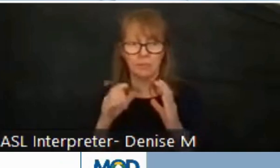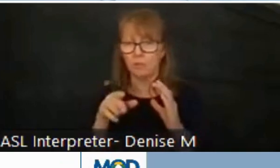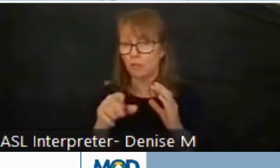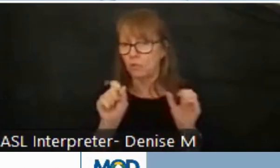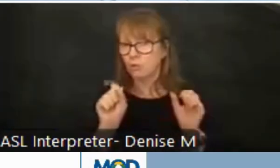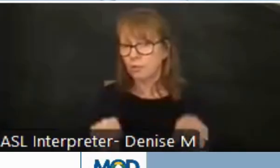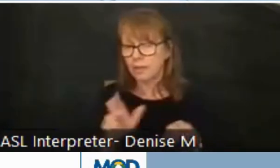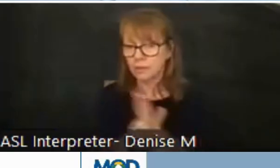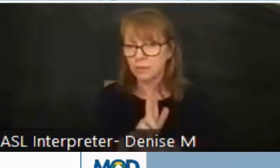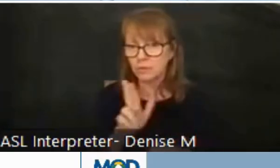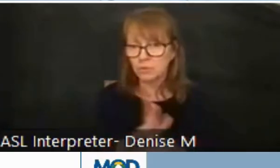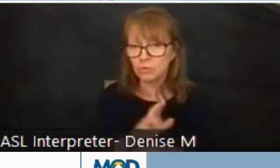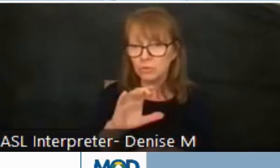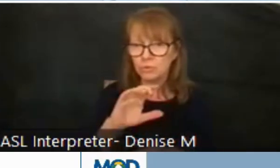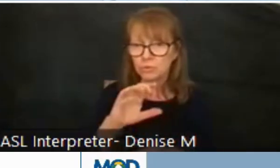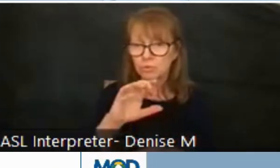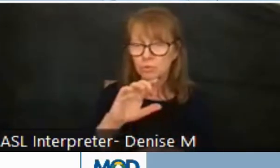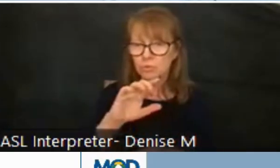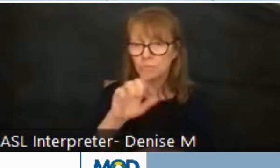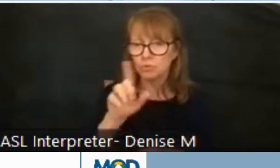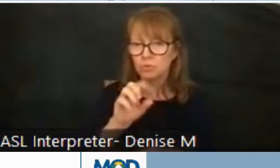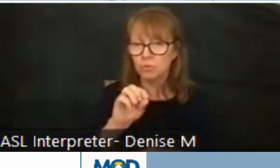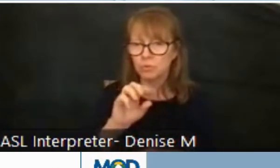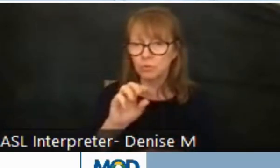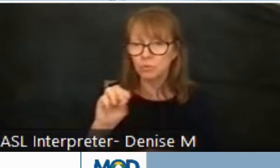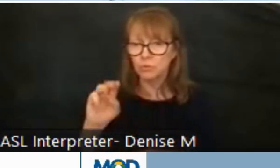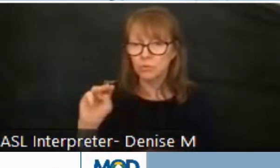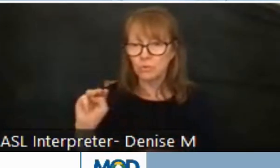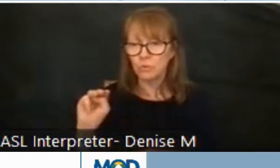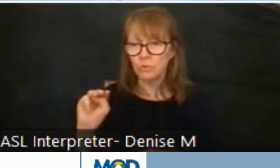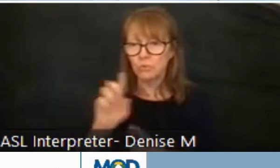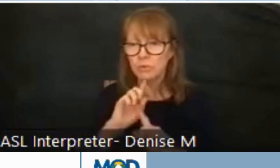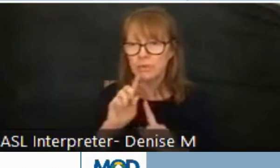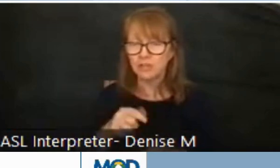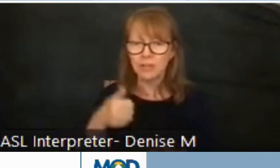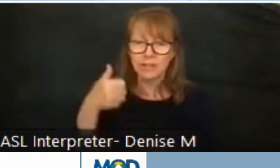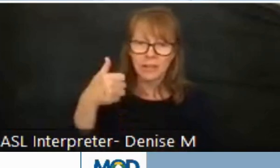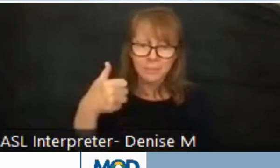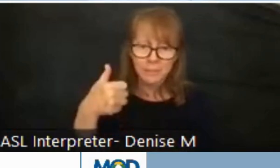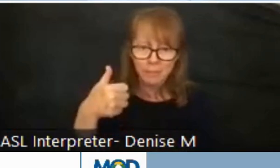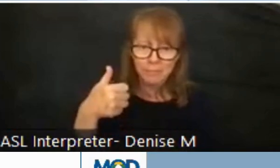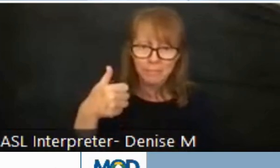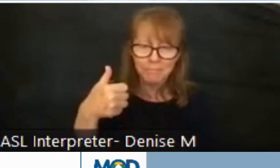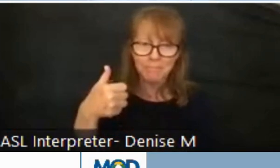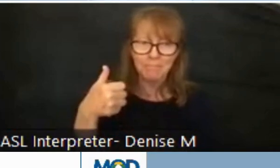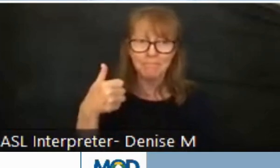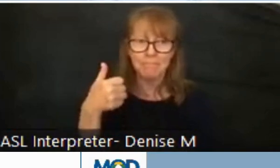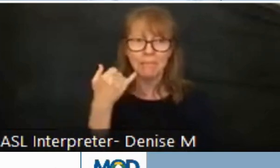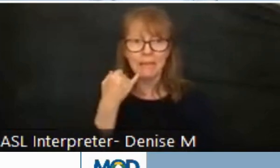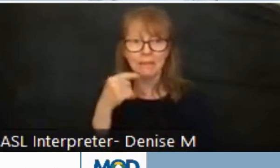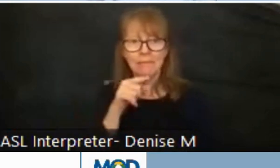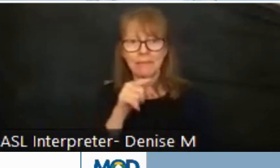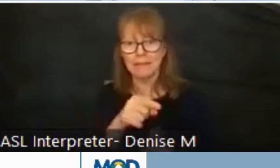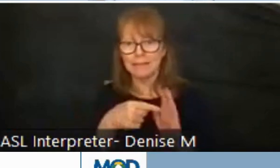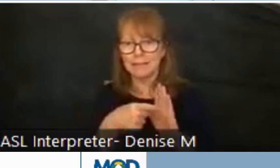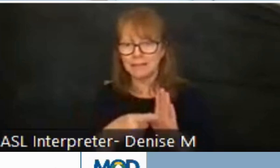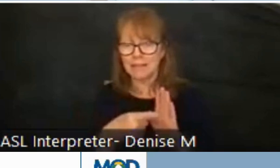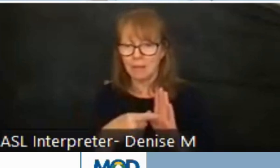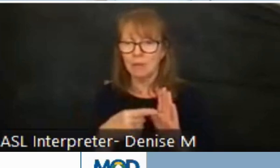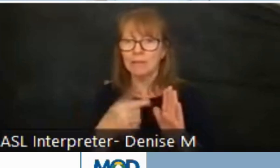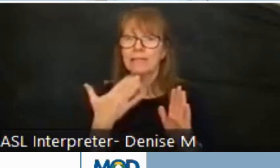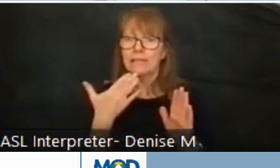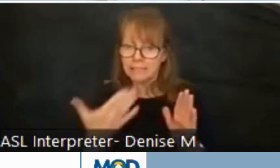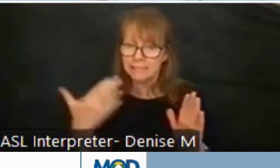to indicate your answers. Give me a thumbs up if you think the example is going to be considered